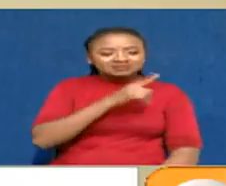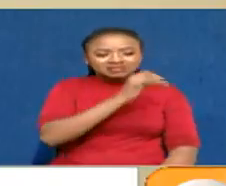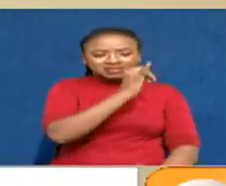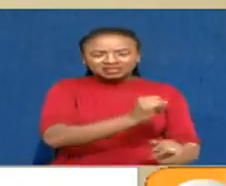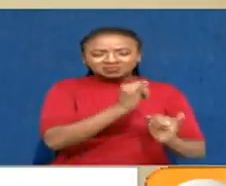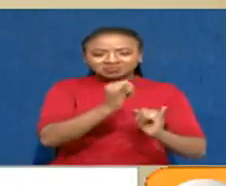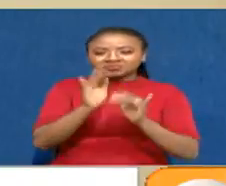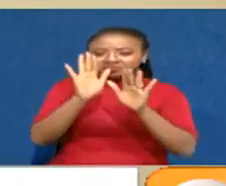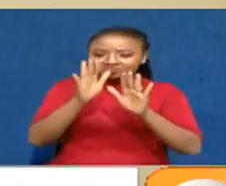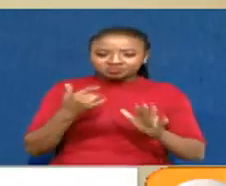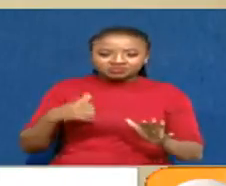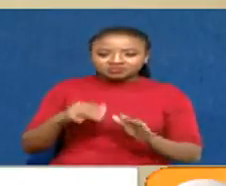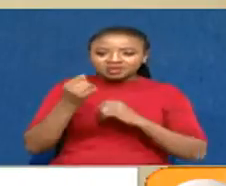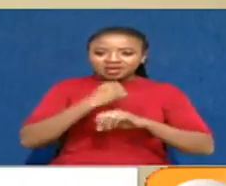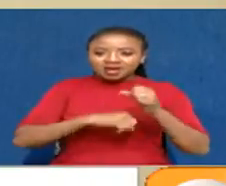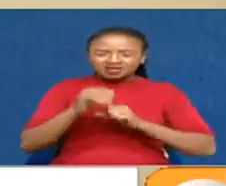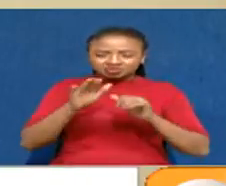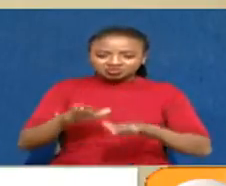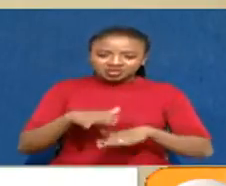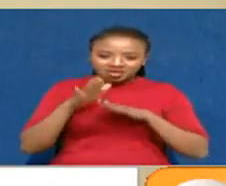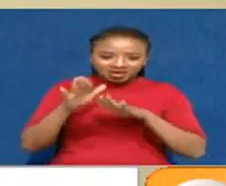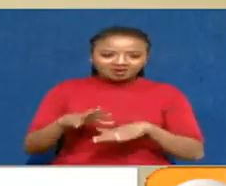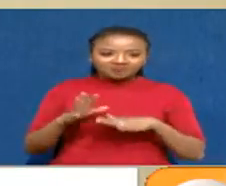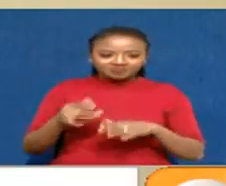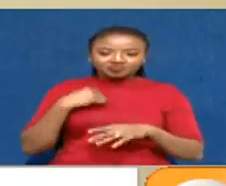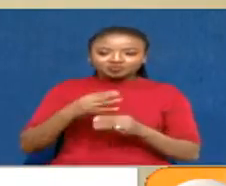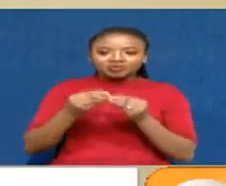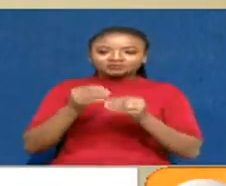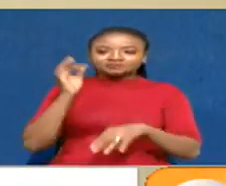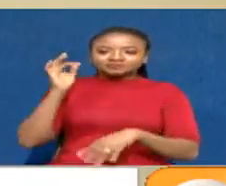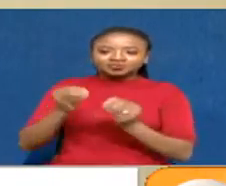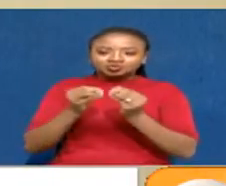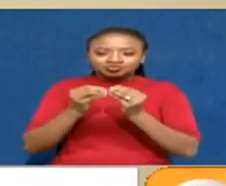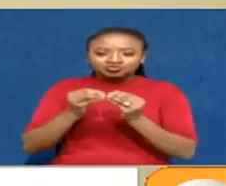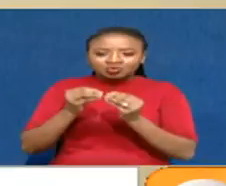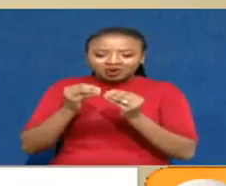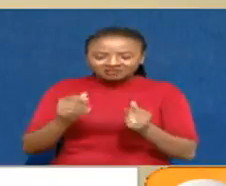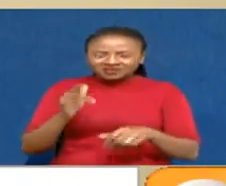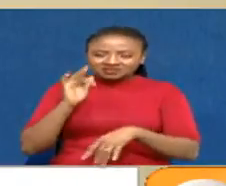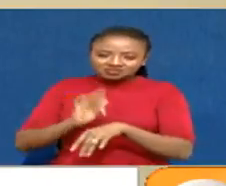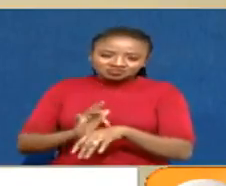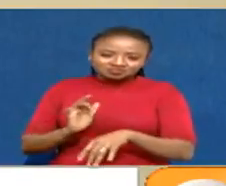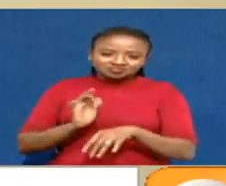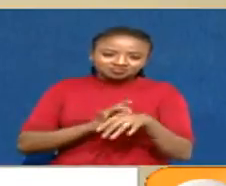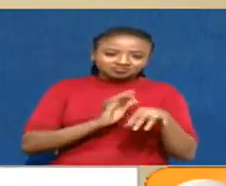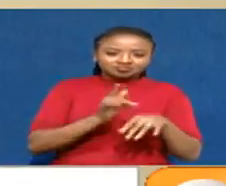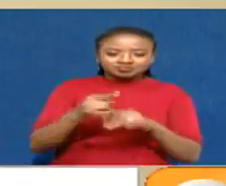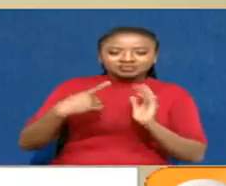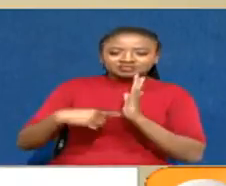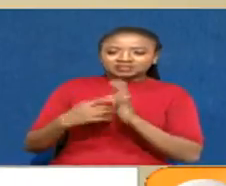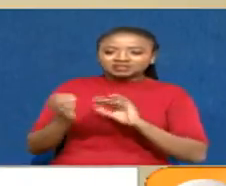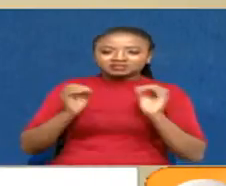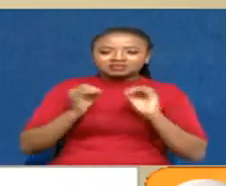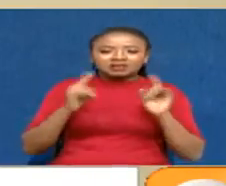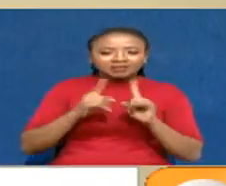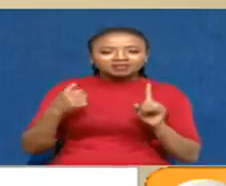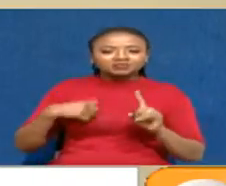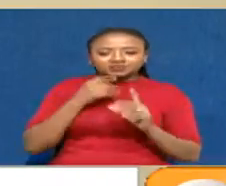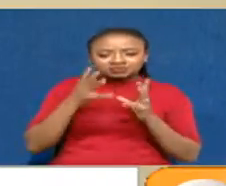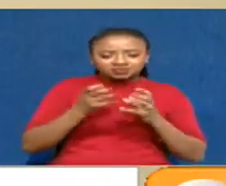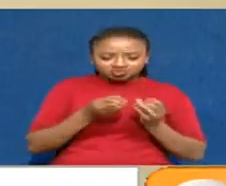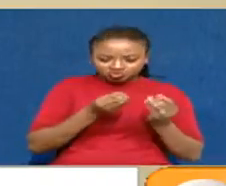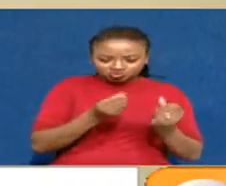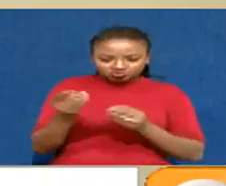just have to be careful that we don't end up killing the industry as we look to actually address some of the very legitimate